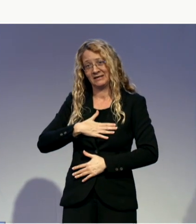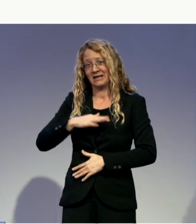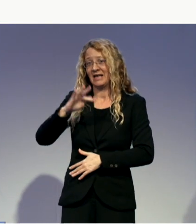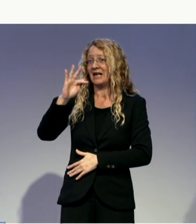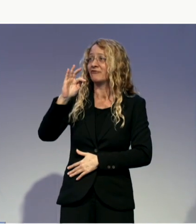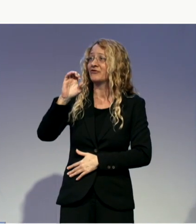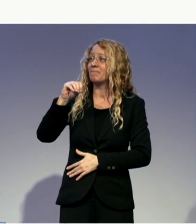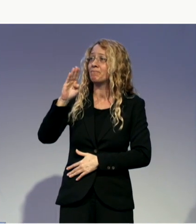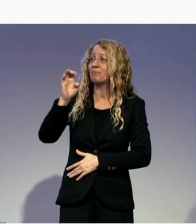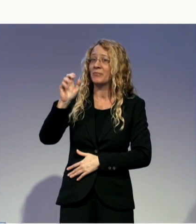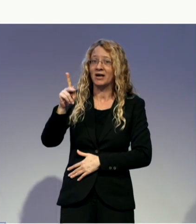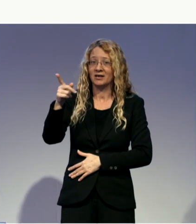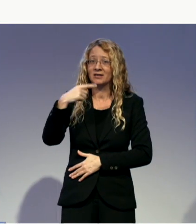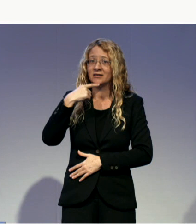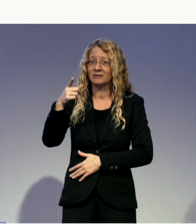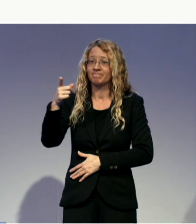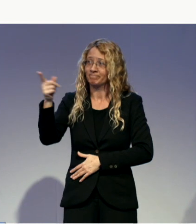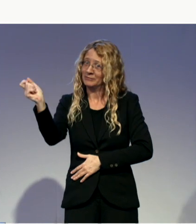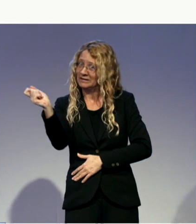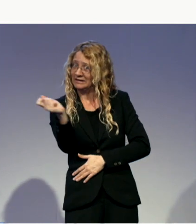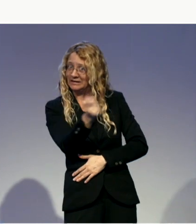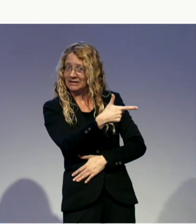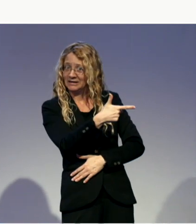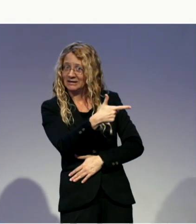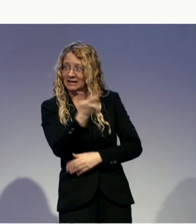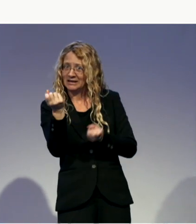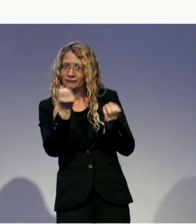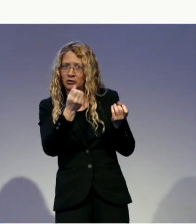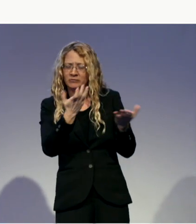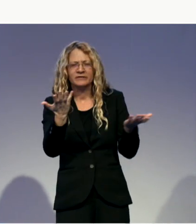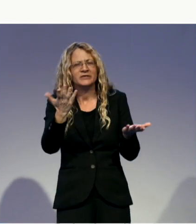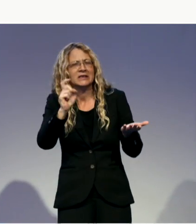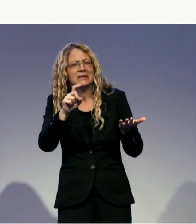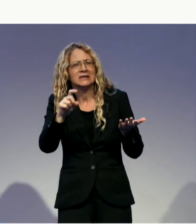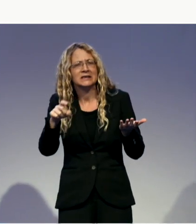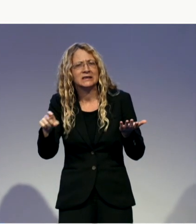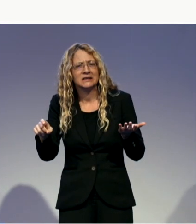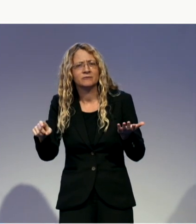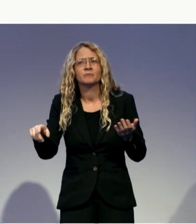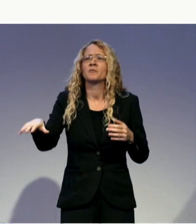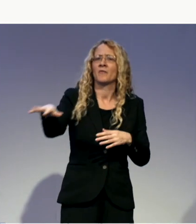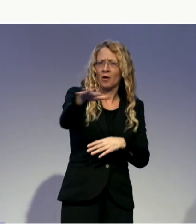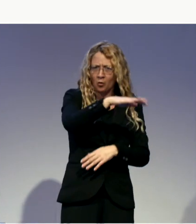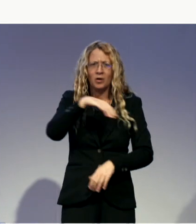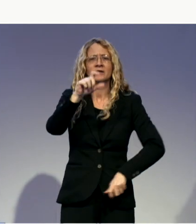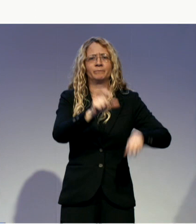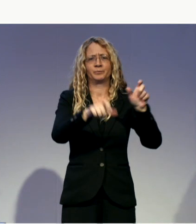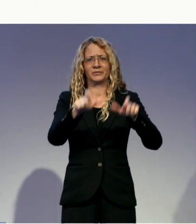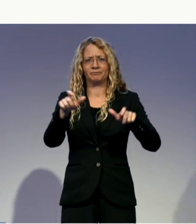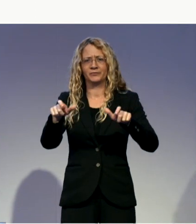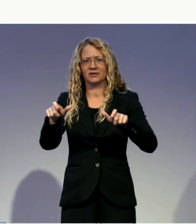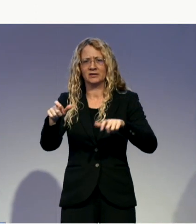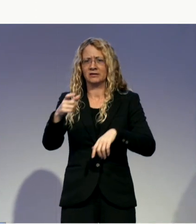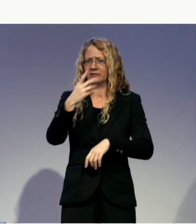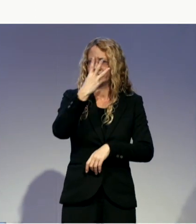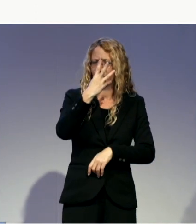for, and the whole group here in this audience, and all our 4,000 experts will